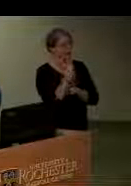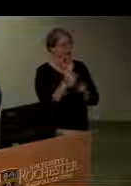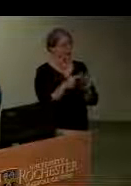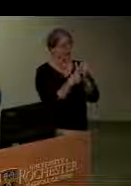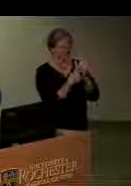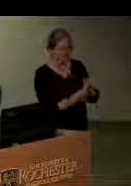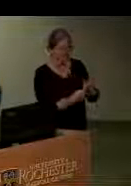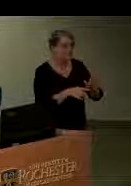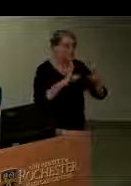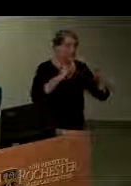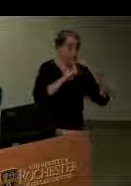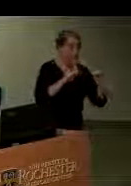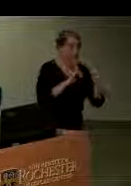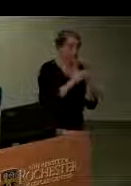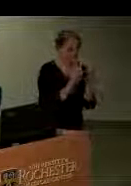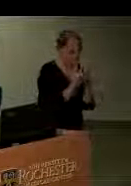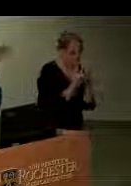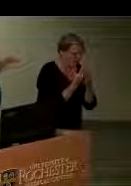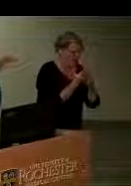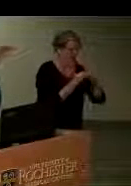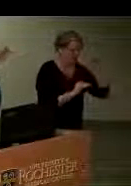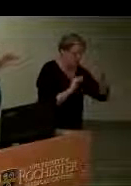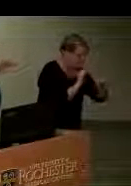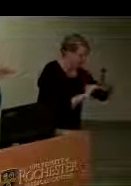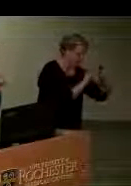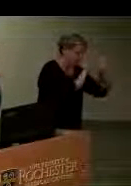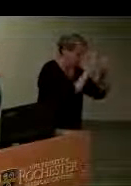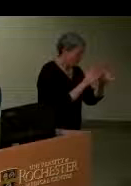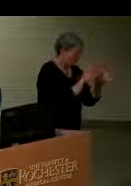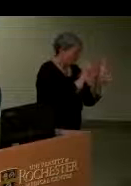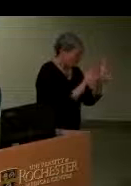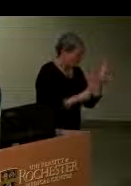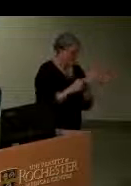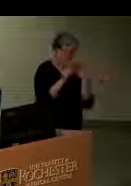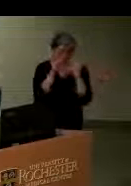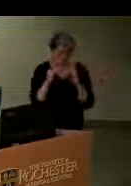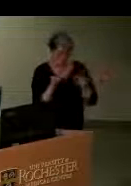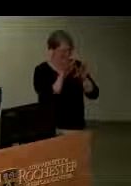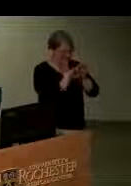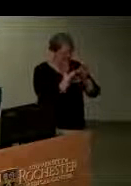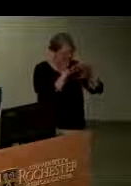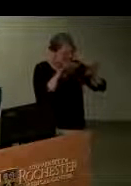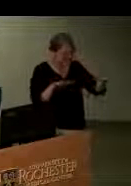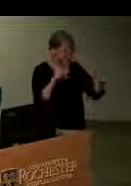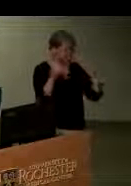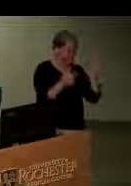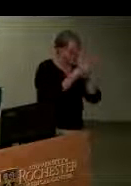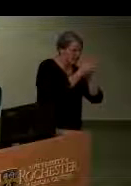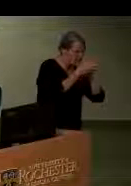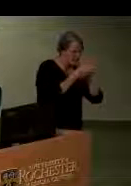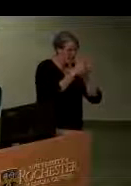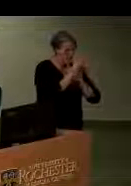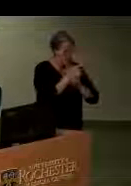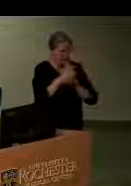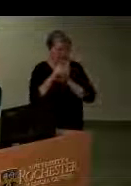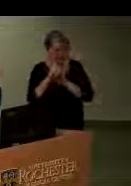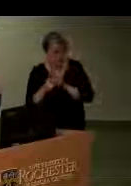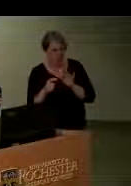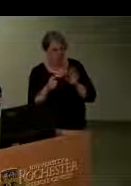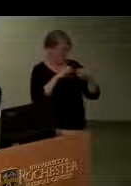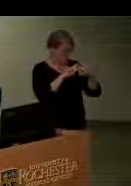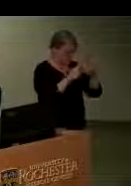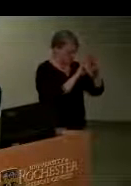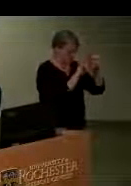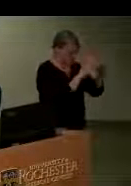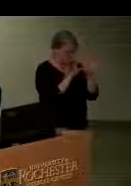teaching people how to sort and think and put differential diagnosis and pathophysiologic problems into